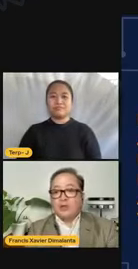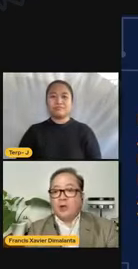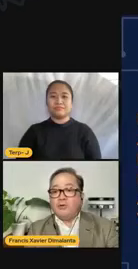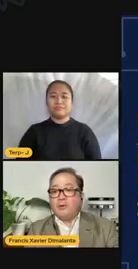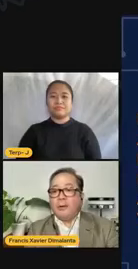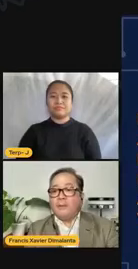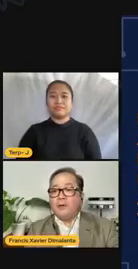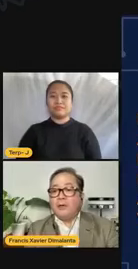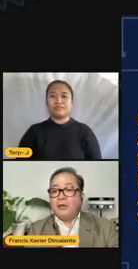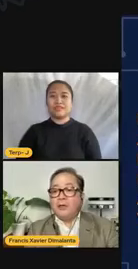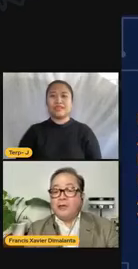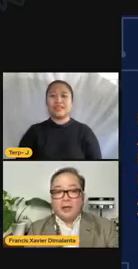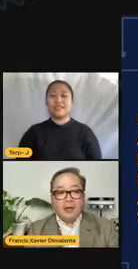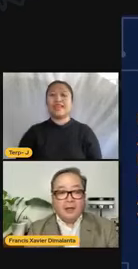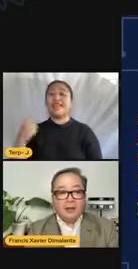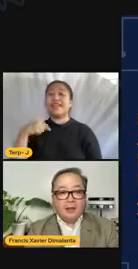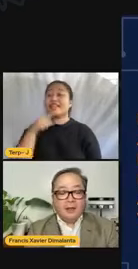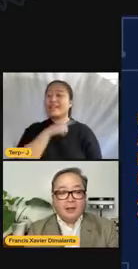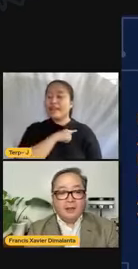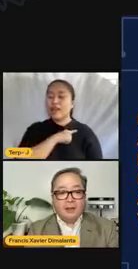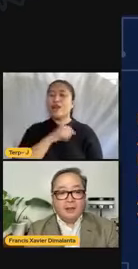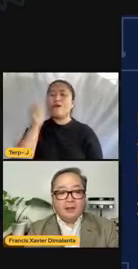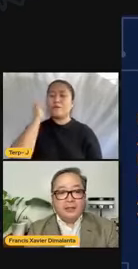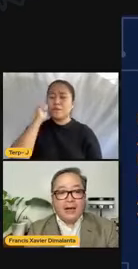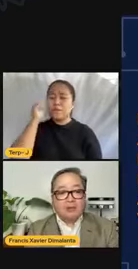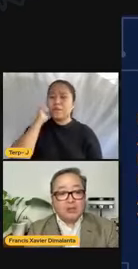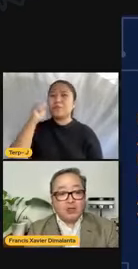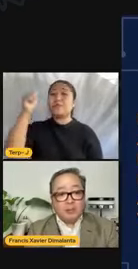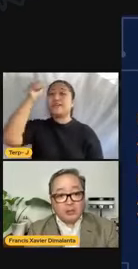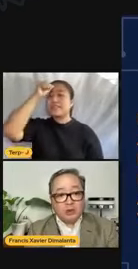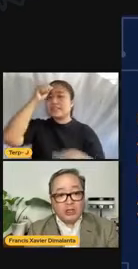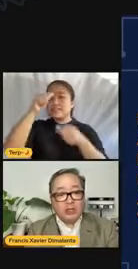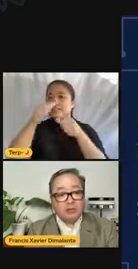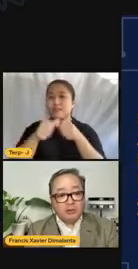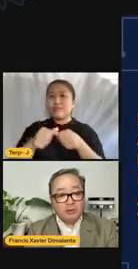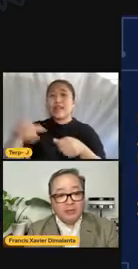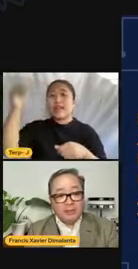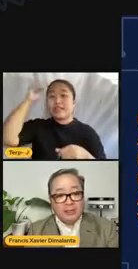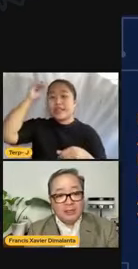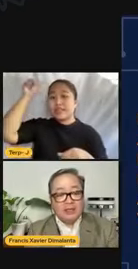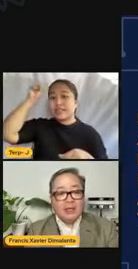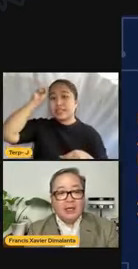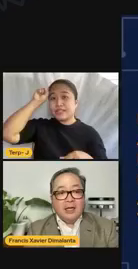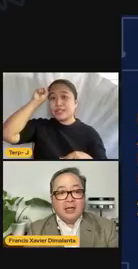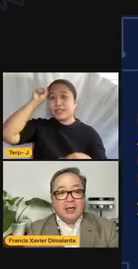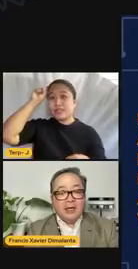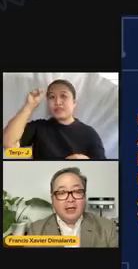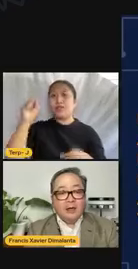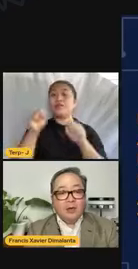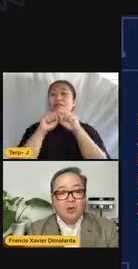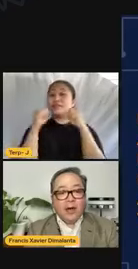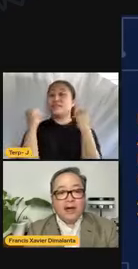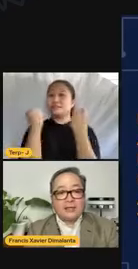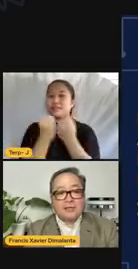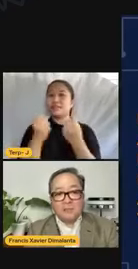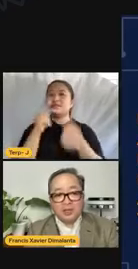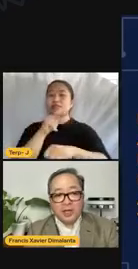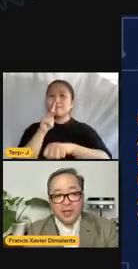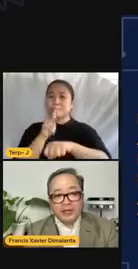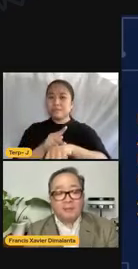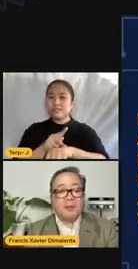So let's all remember the Down Syndrome Association of the Philippines, who